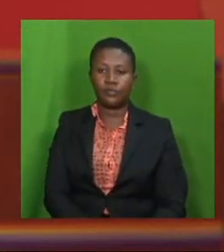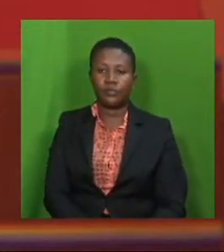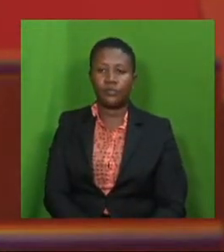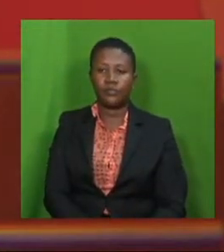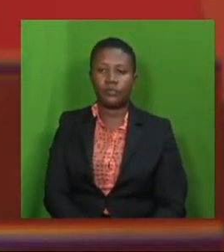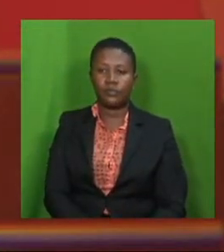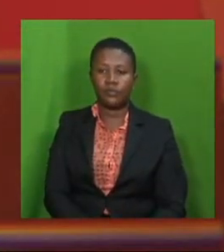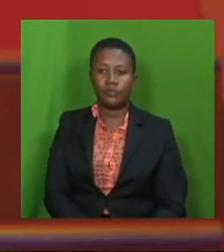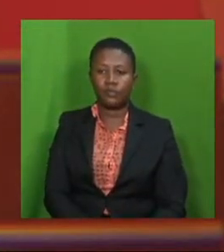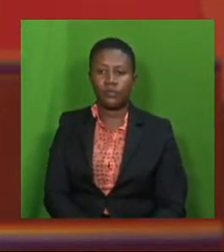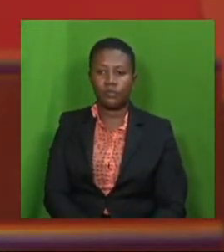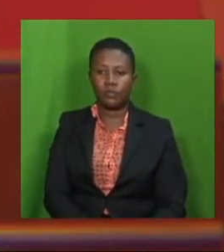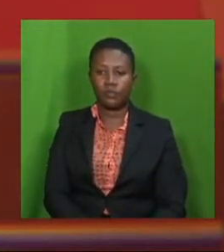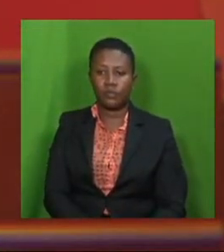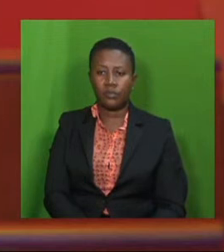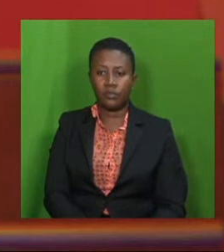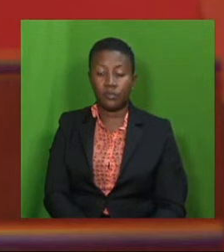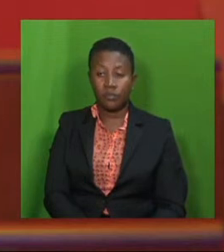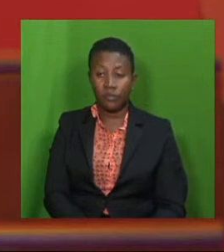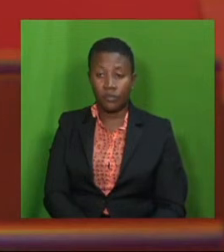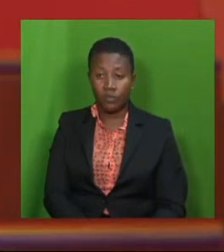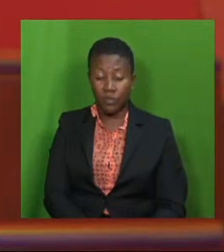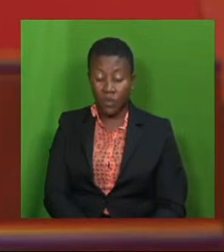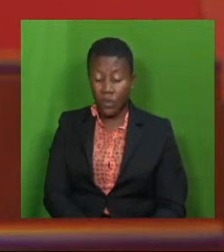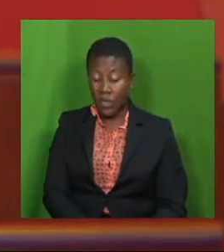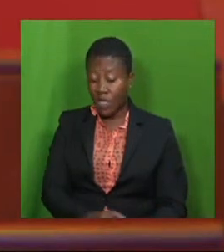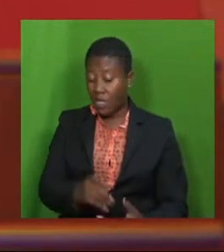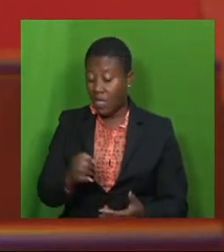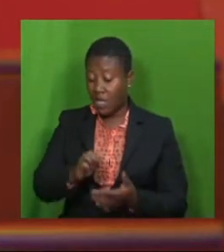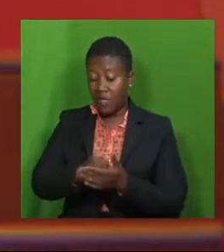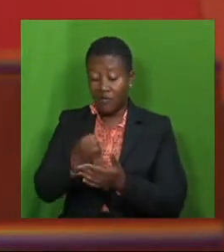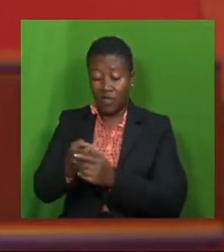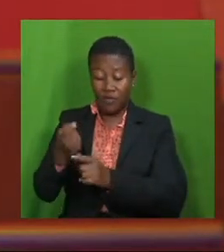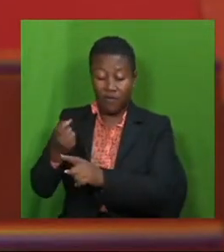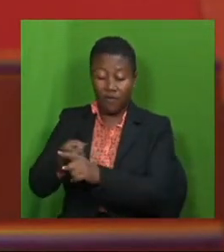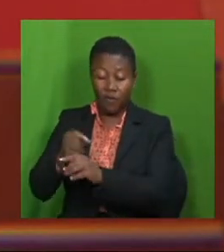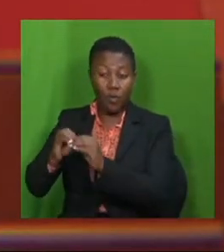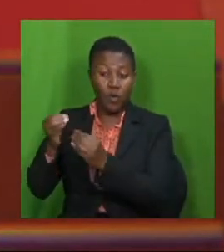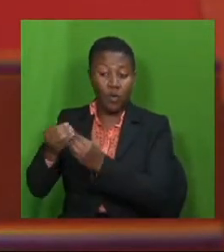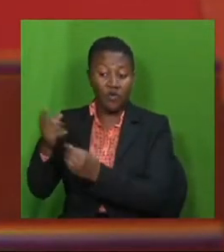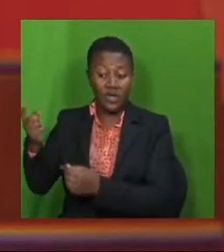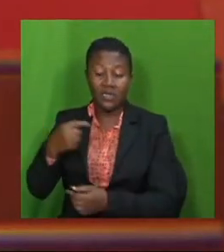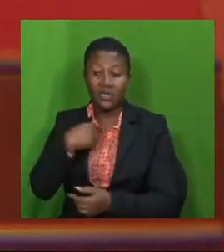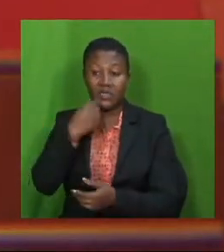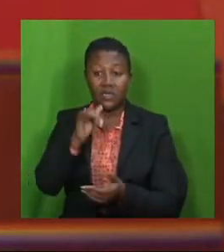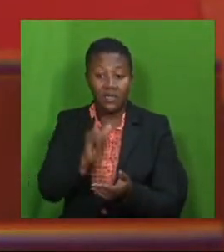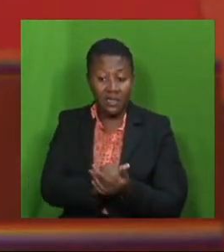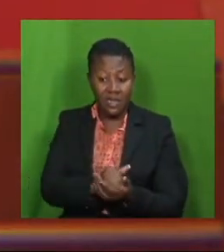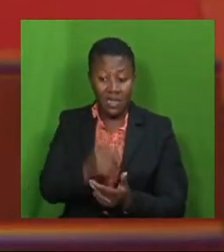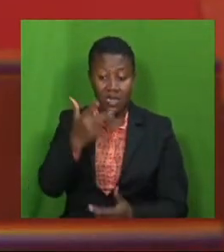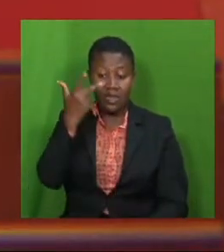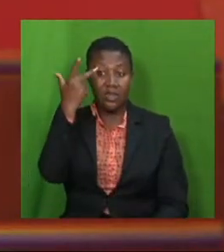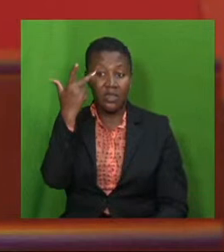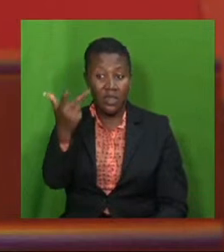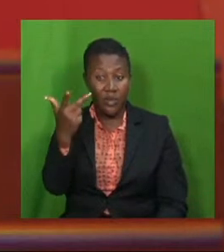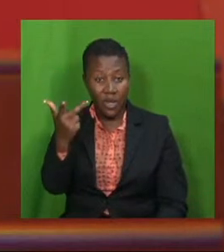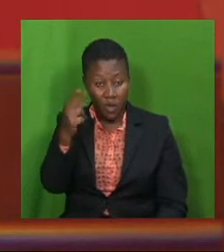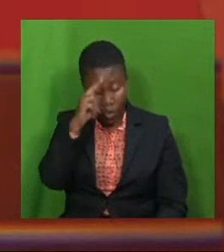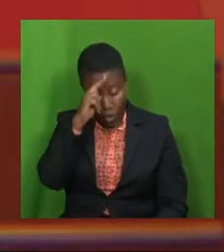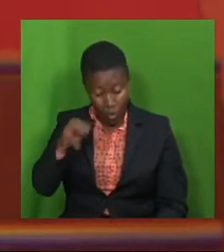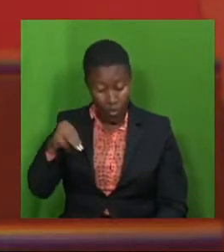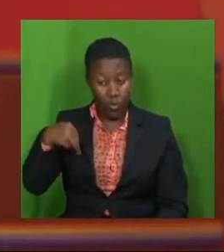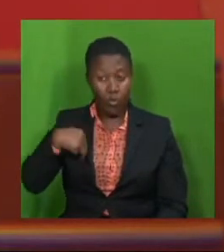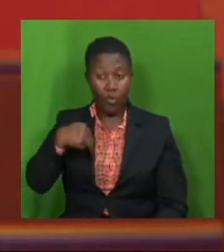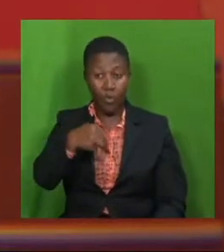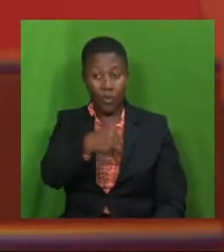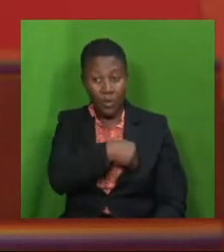The evidence provided me by the Table Office indicates that 3 honorable members have